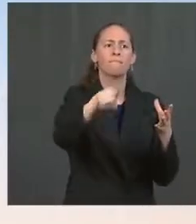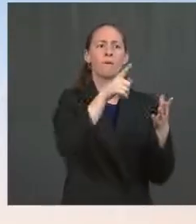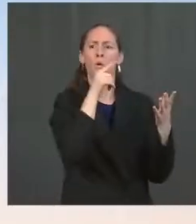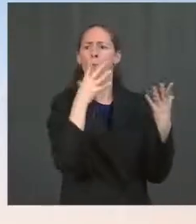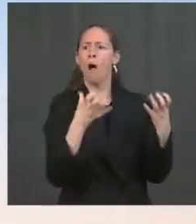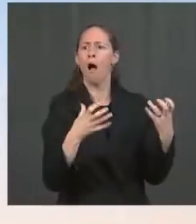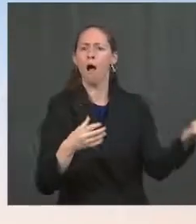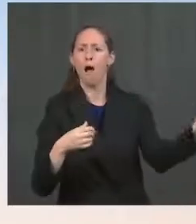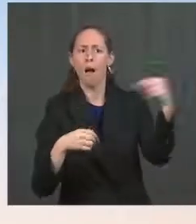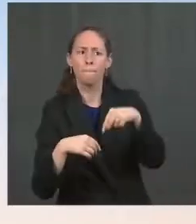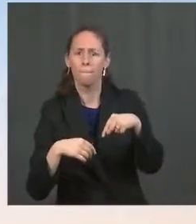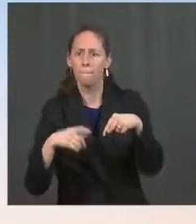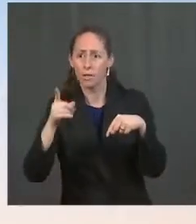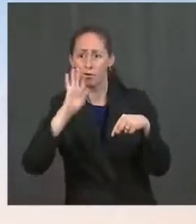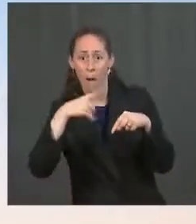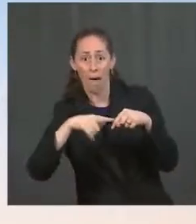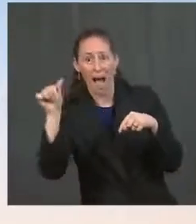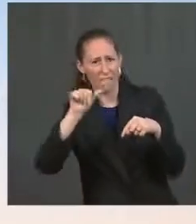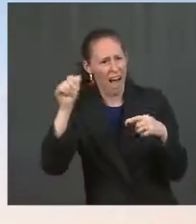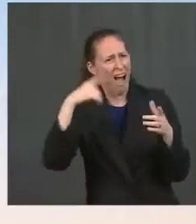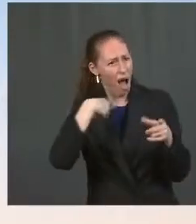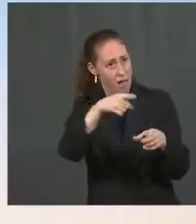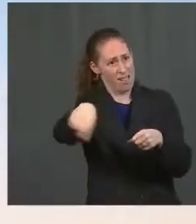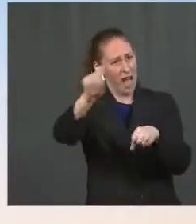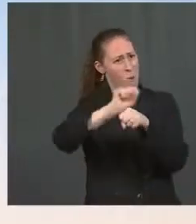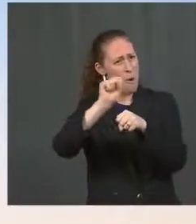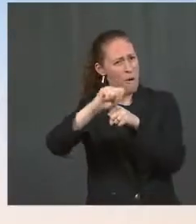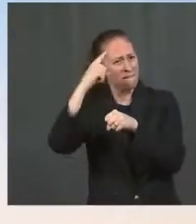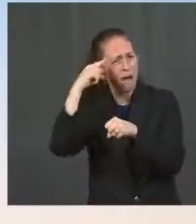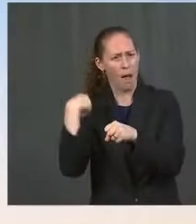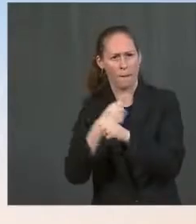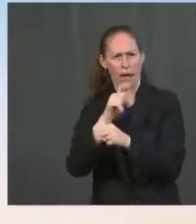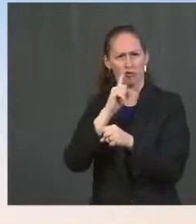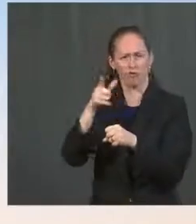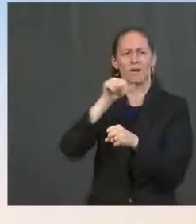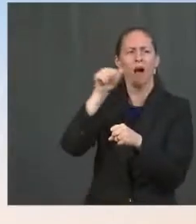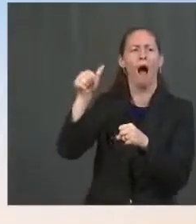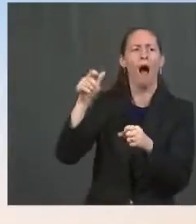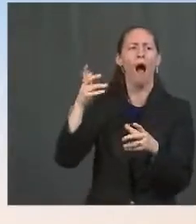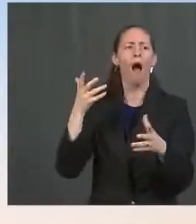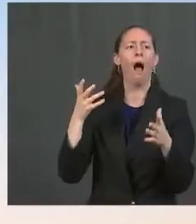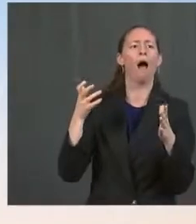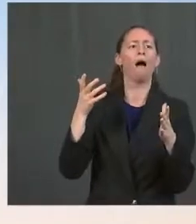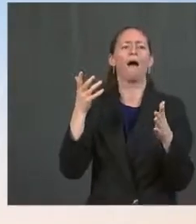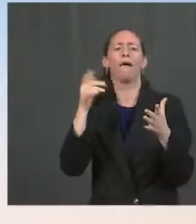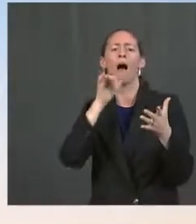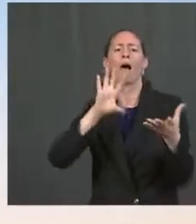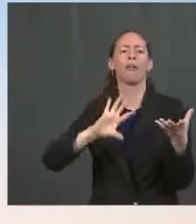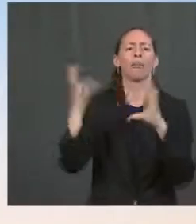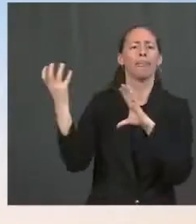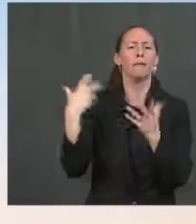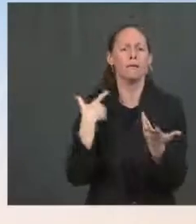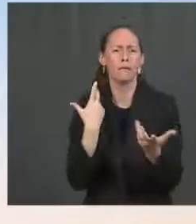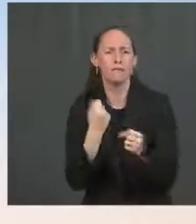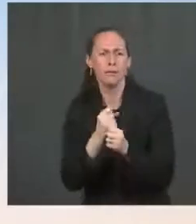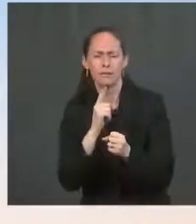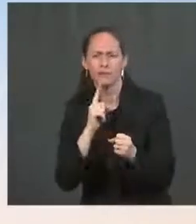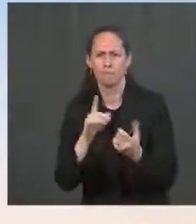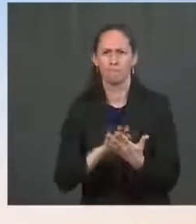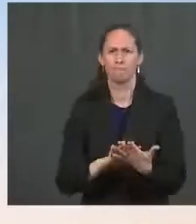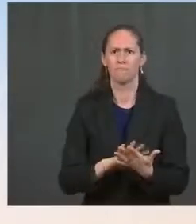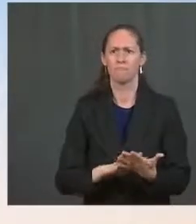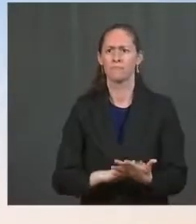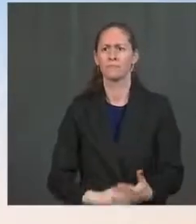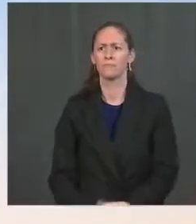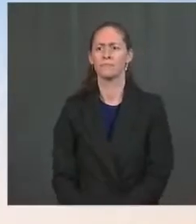for us. So that would be applicable there. So they've been cooperative in getting Afghans who work for the United States out of the country. They've